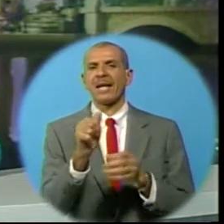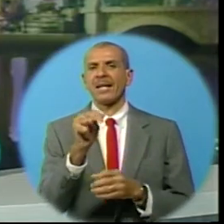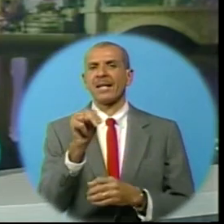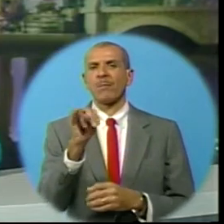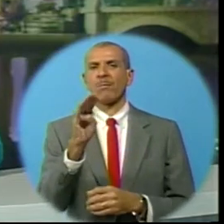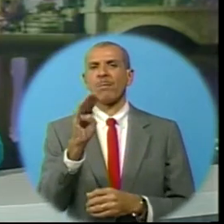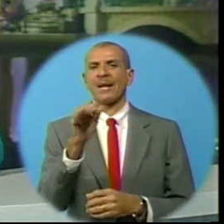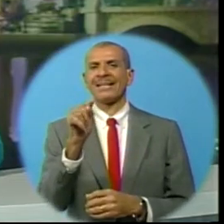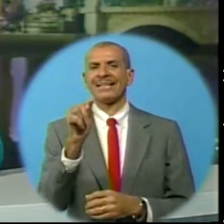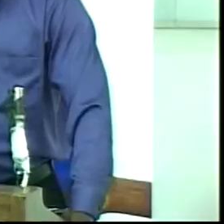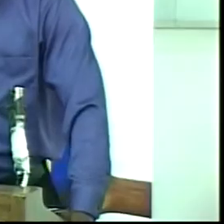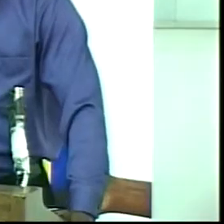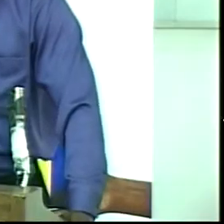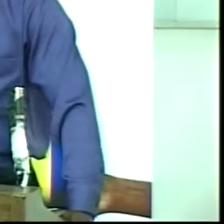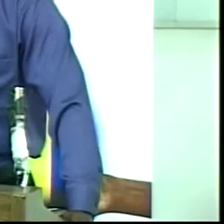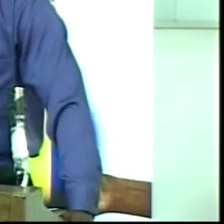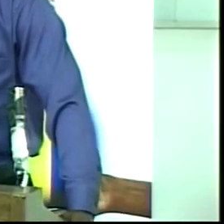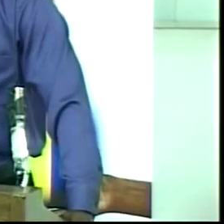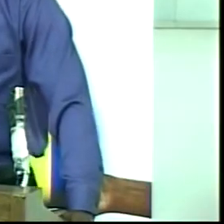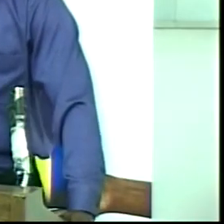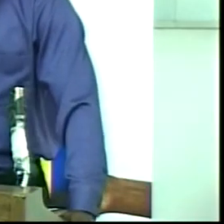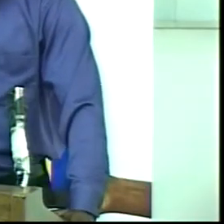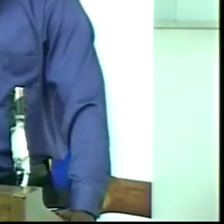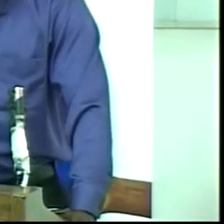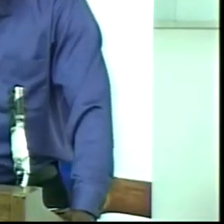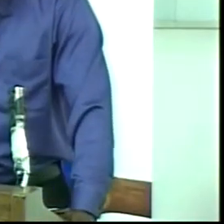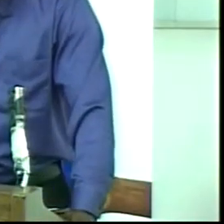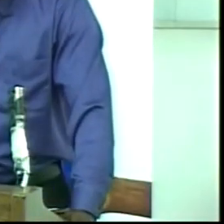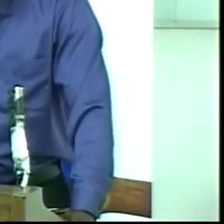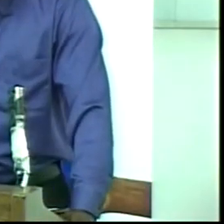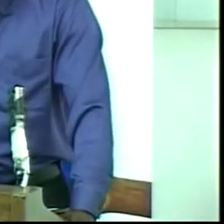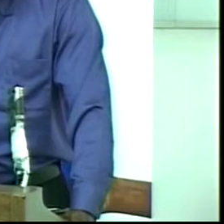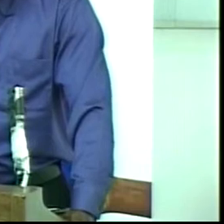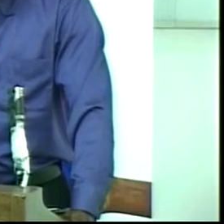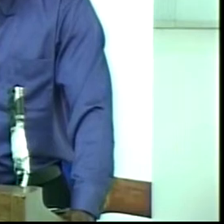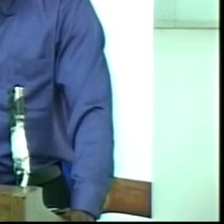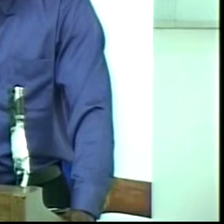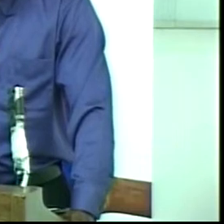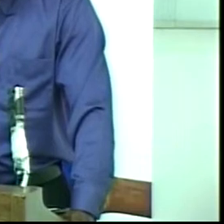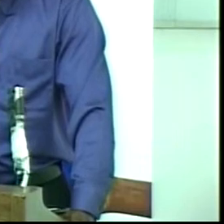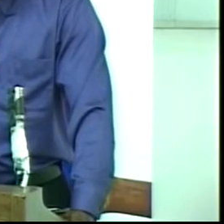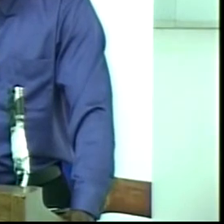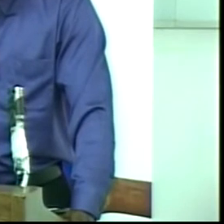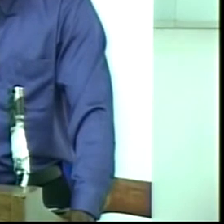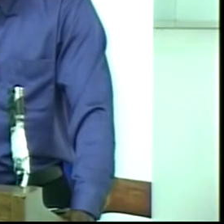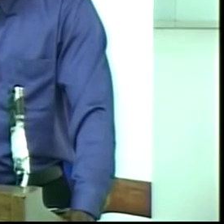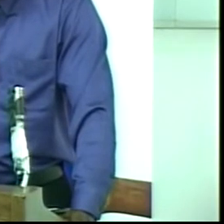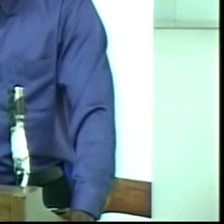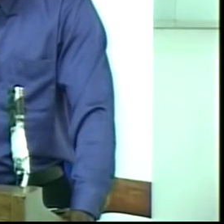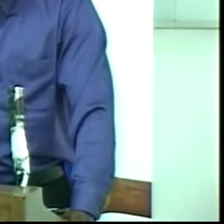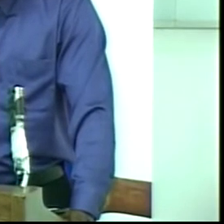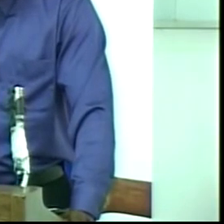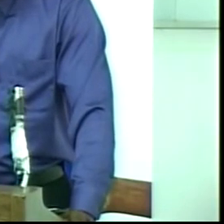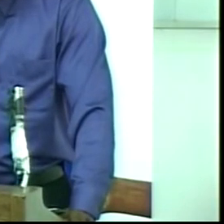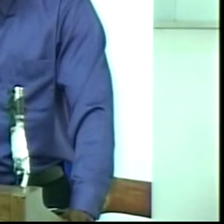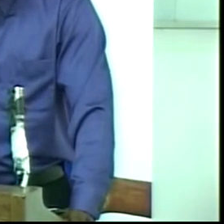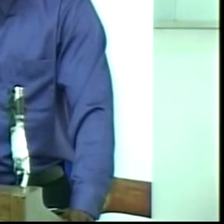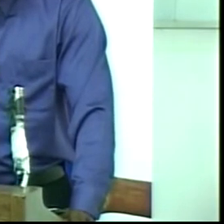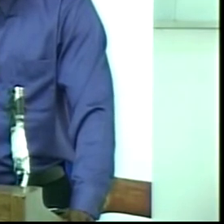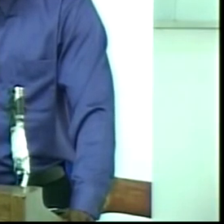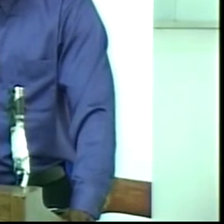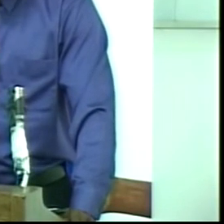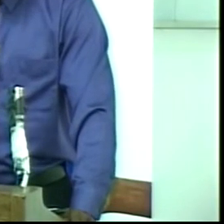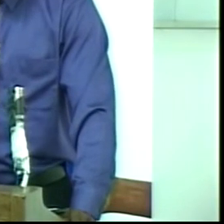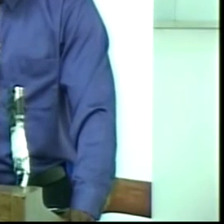antibiotics. Globally and regionally, the use of antimicrobial agents is the key driving force for the emergence